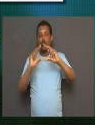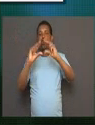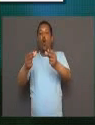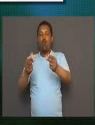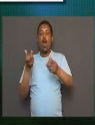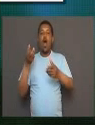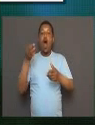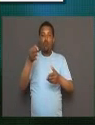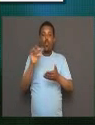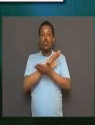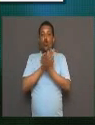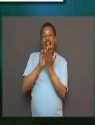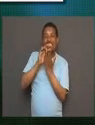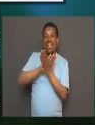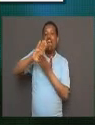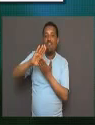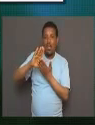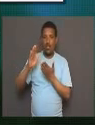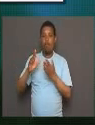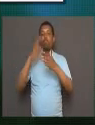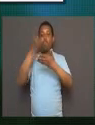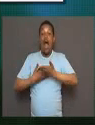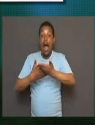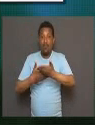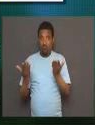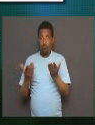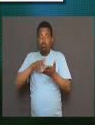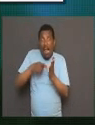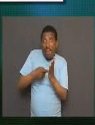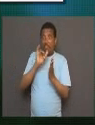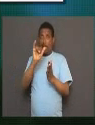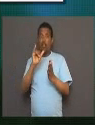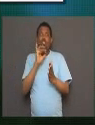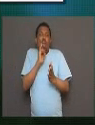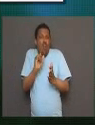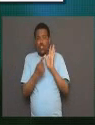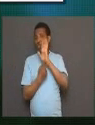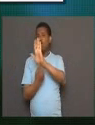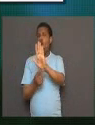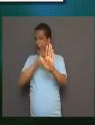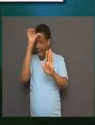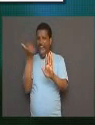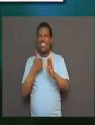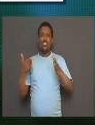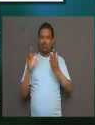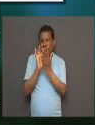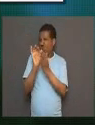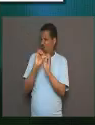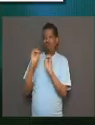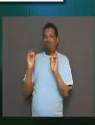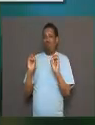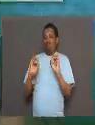of qualitative maps, meaning that they do not show any